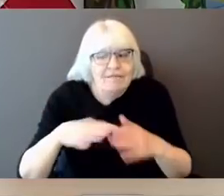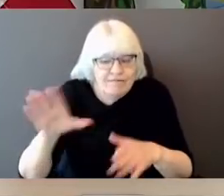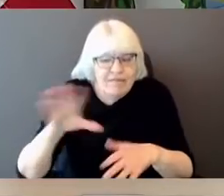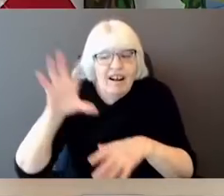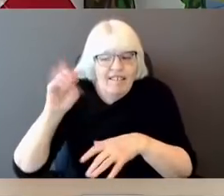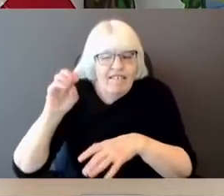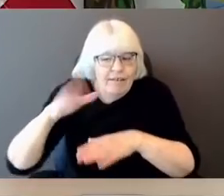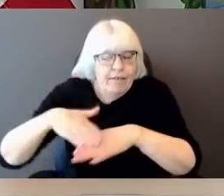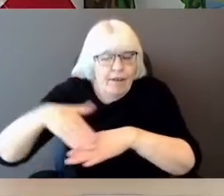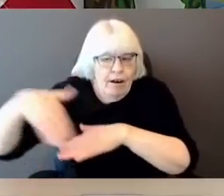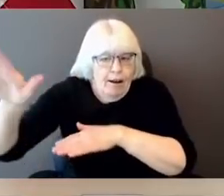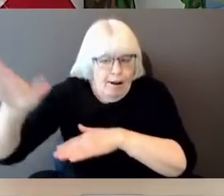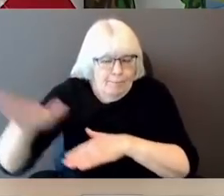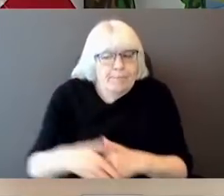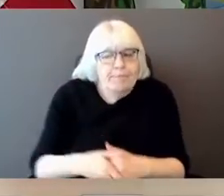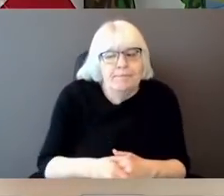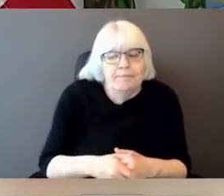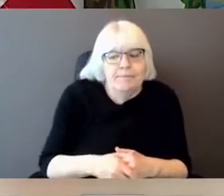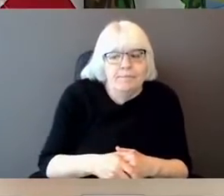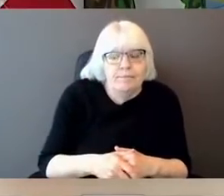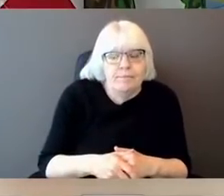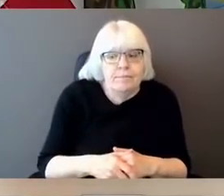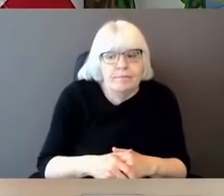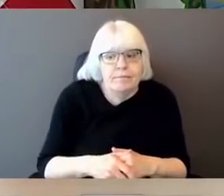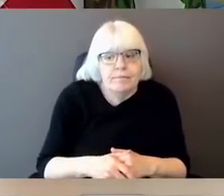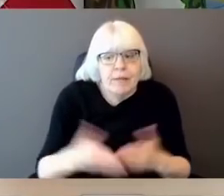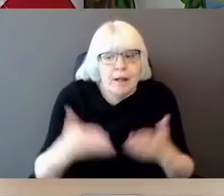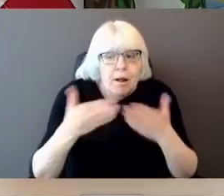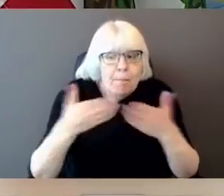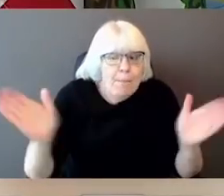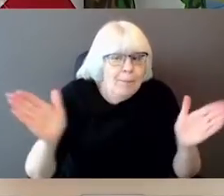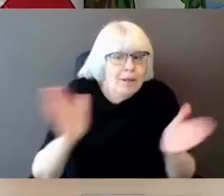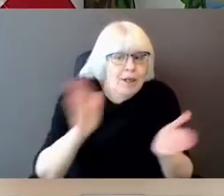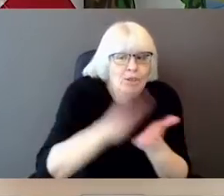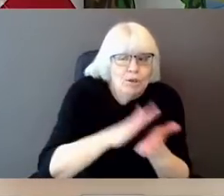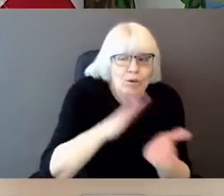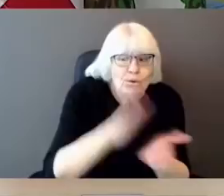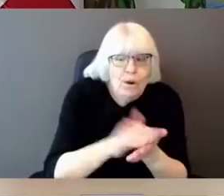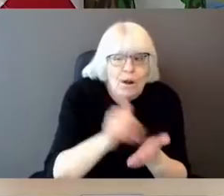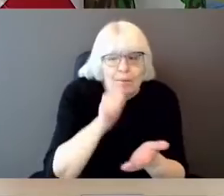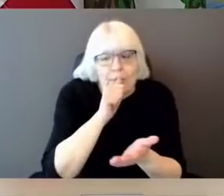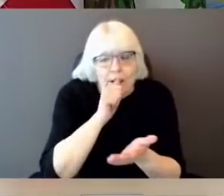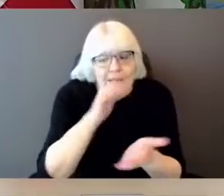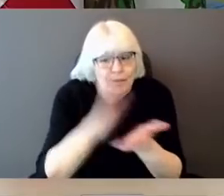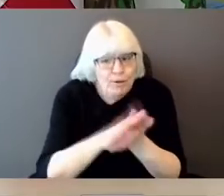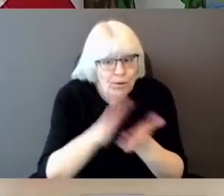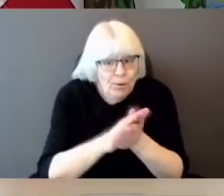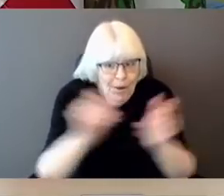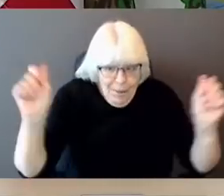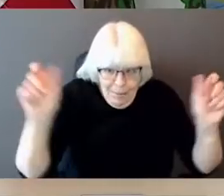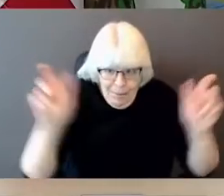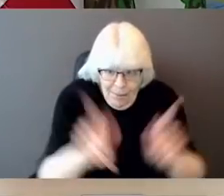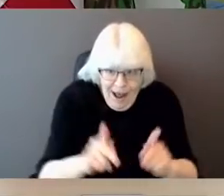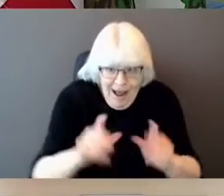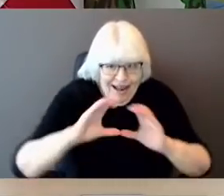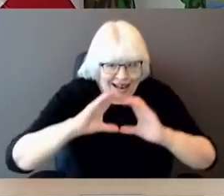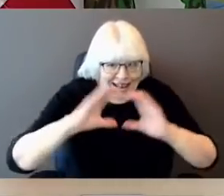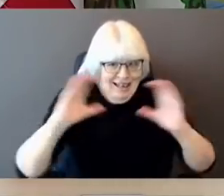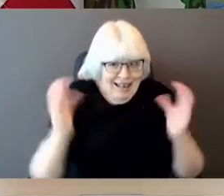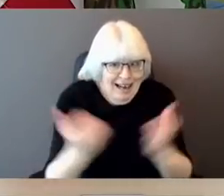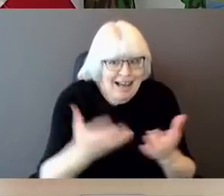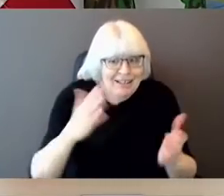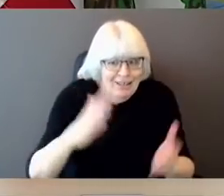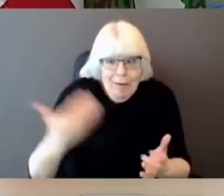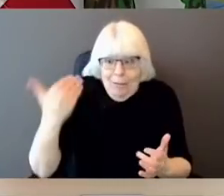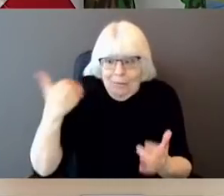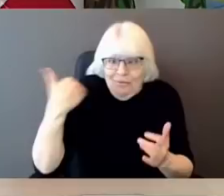Public and private schools resumed in-class learning on January 31st. As we expected, there were a few bumps in the road,